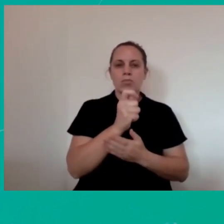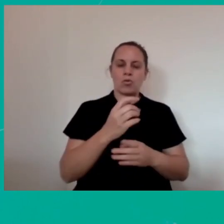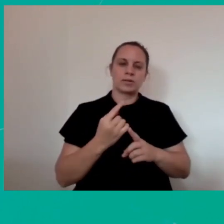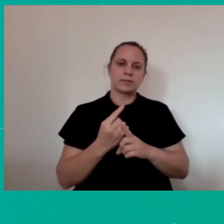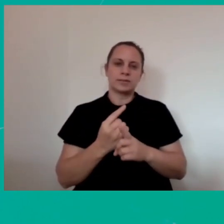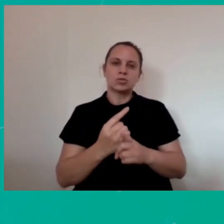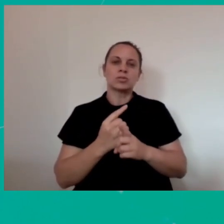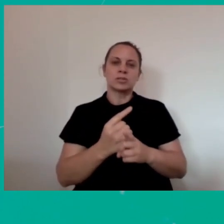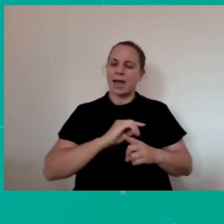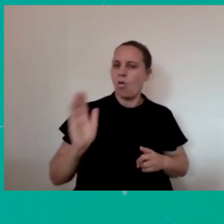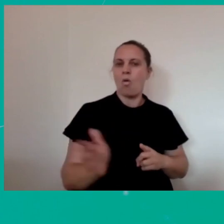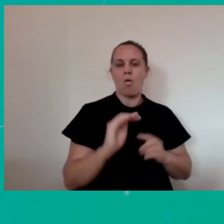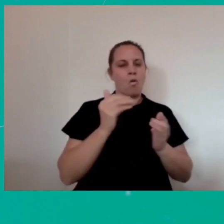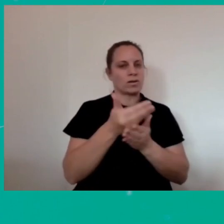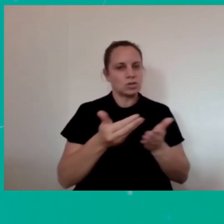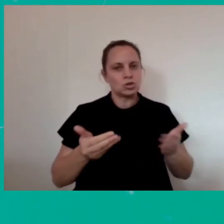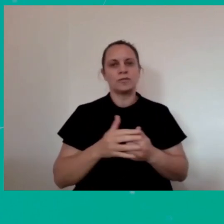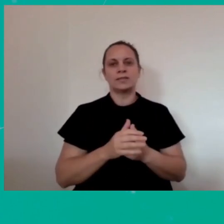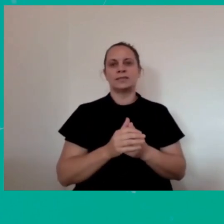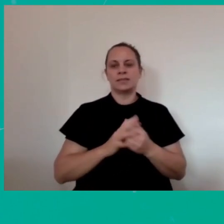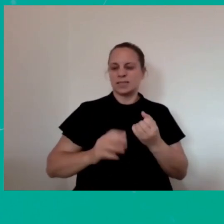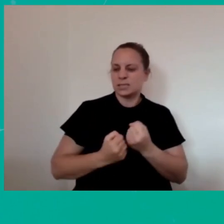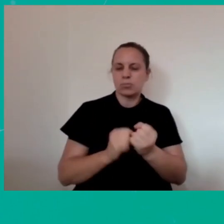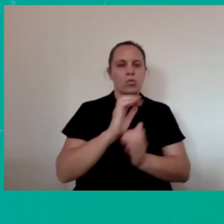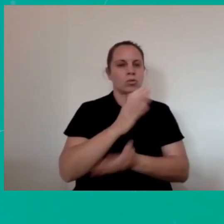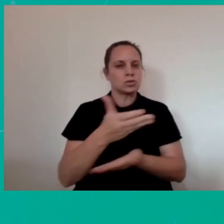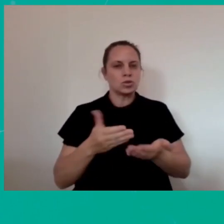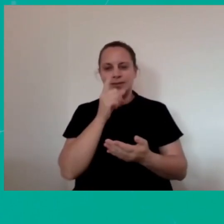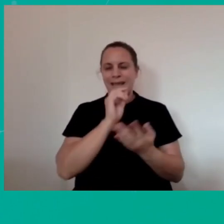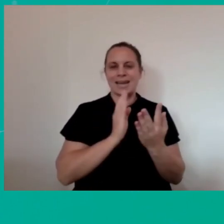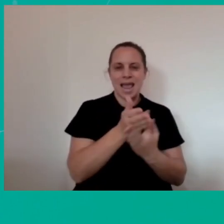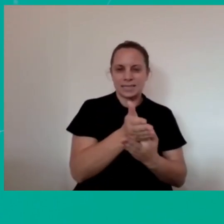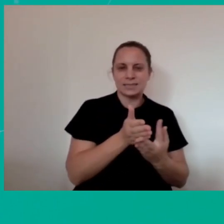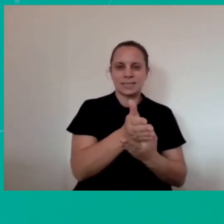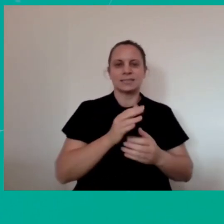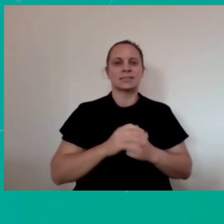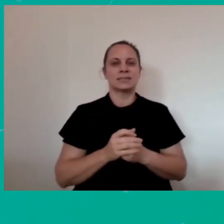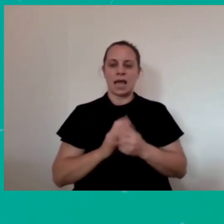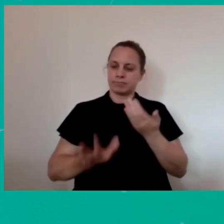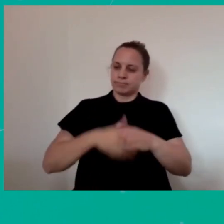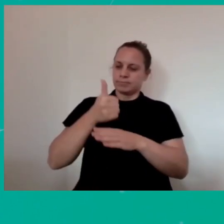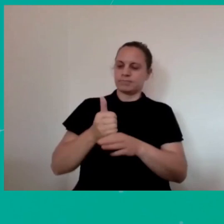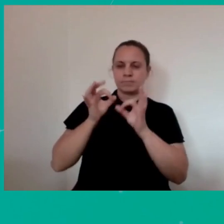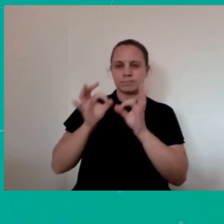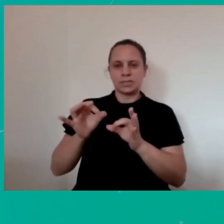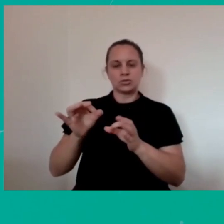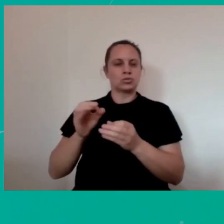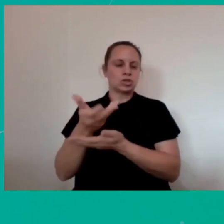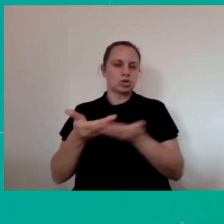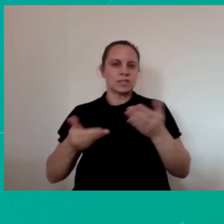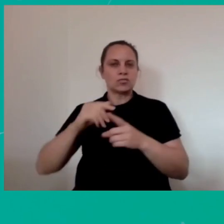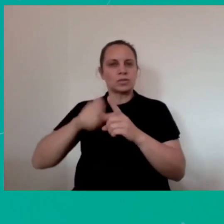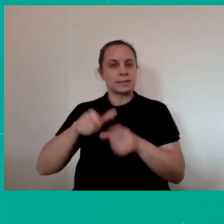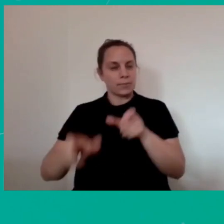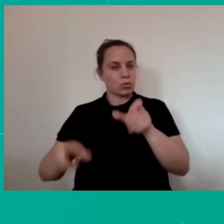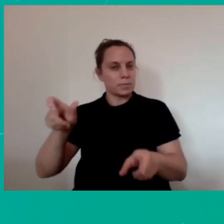making all services and supports accessible and for creating specialist services for disabled people.